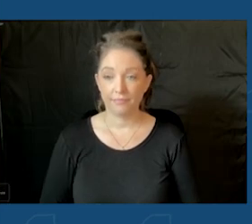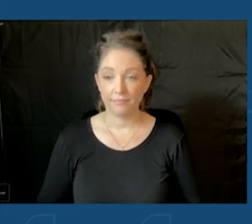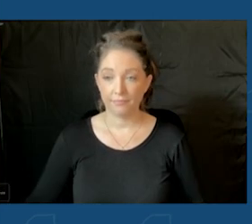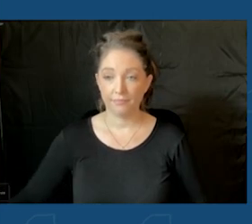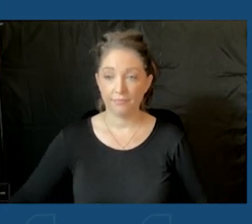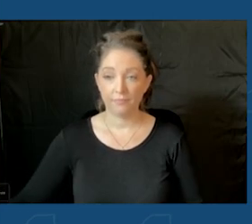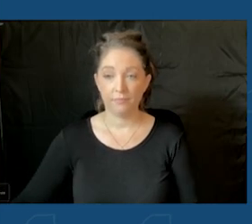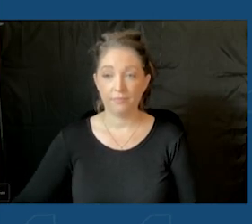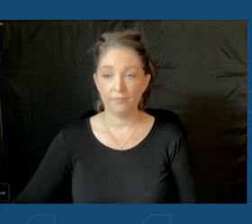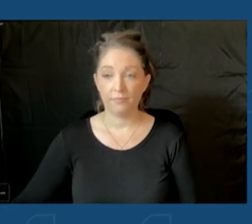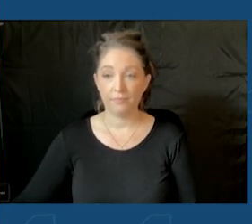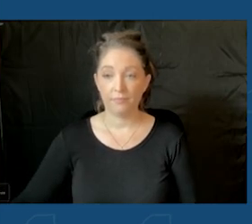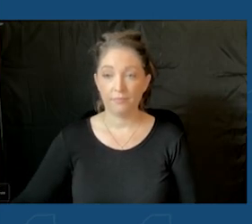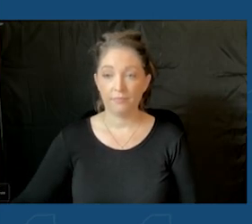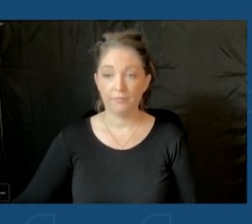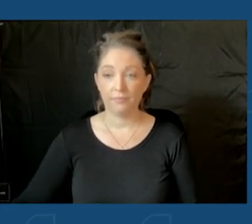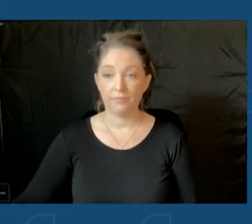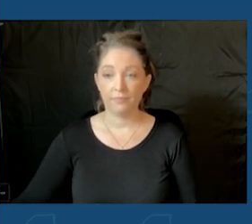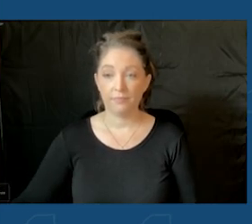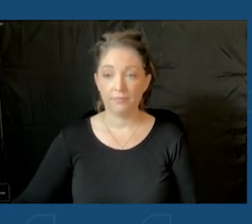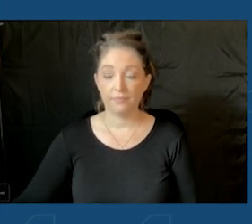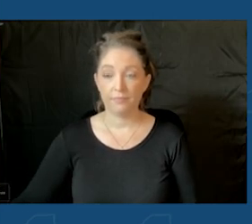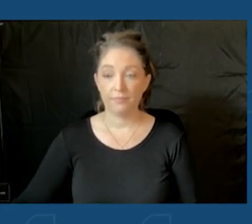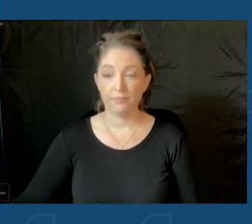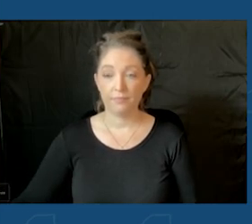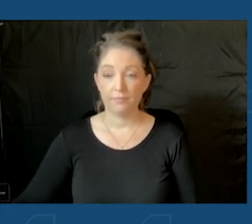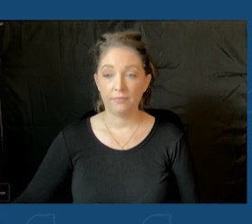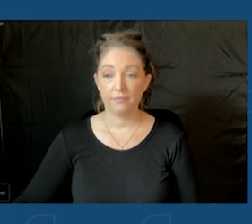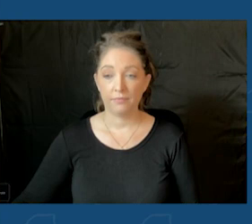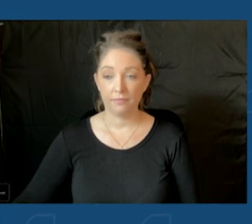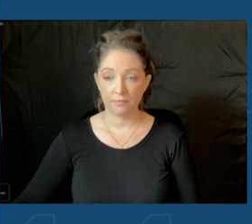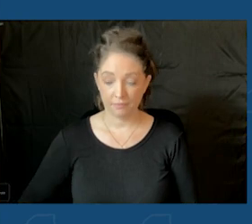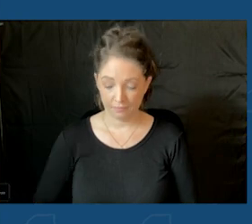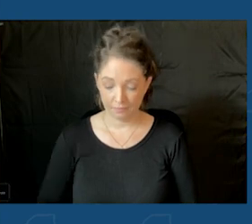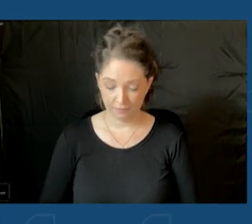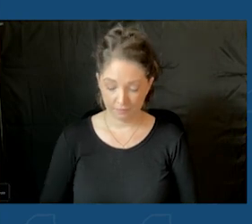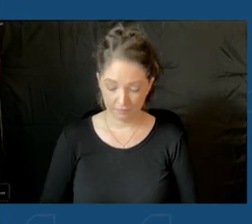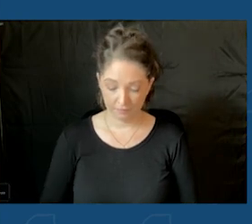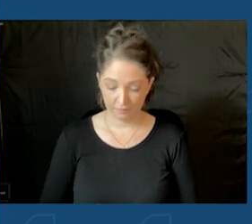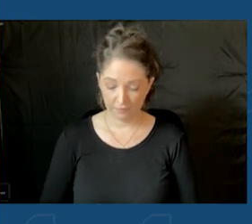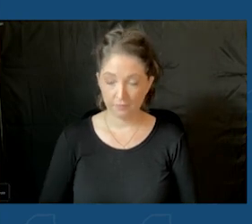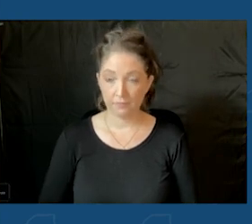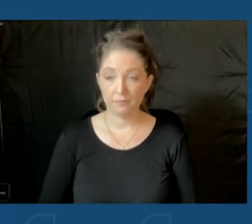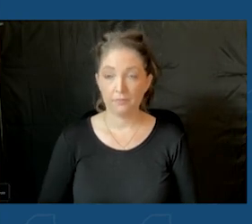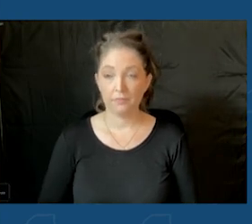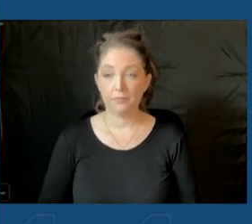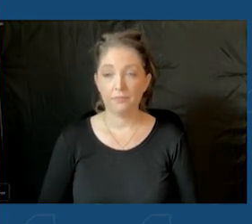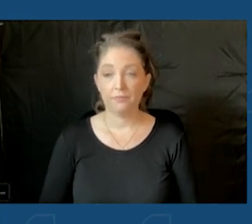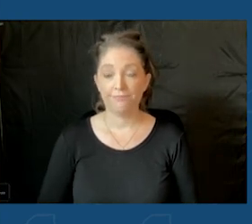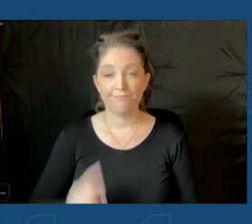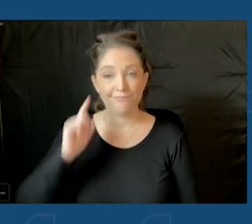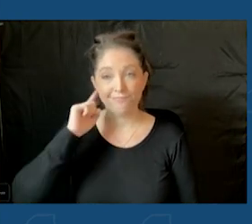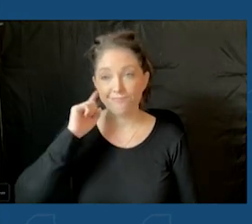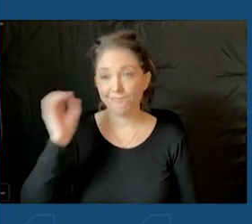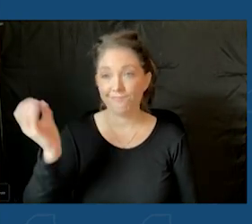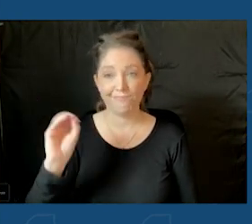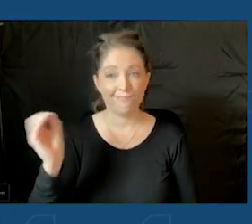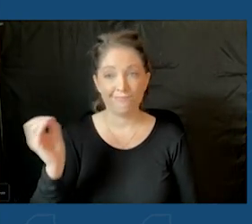meeting, the governor of the state of New York said to me, what is the most important